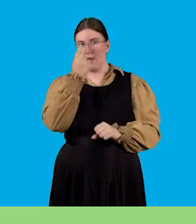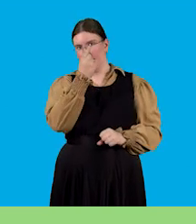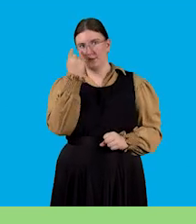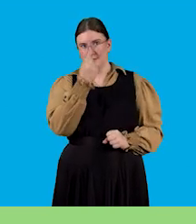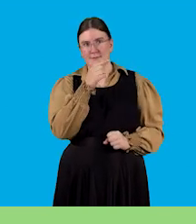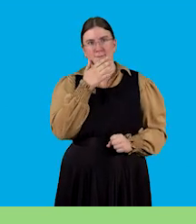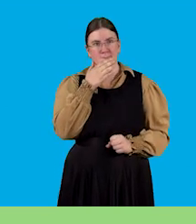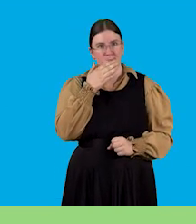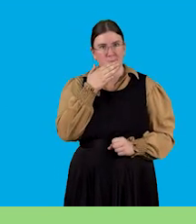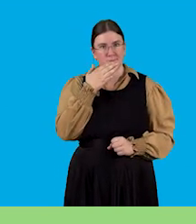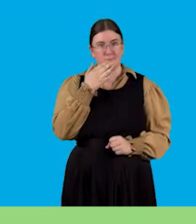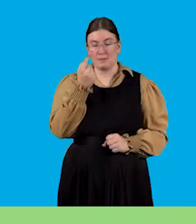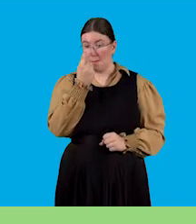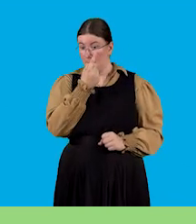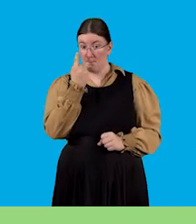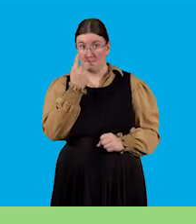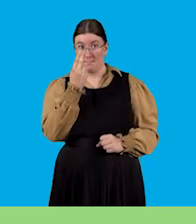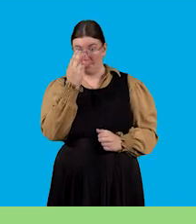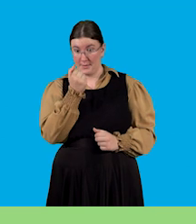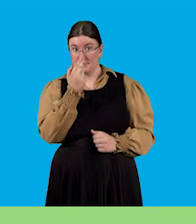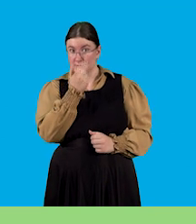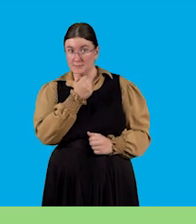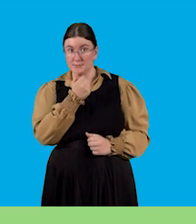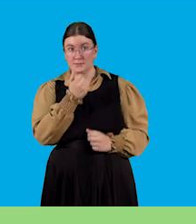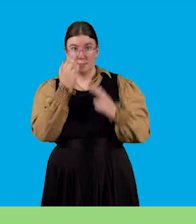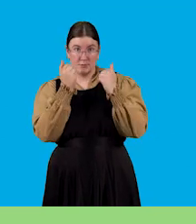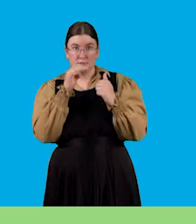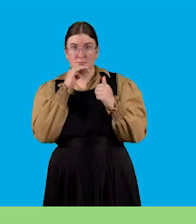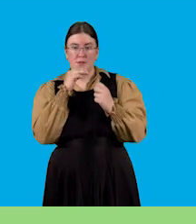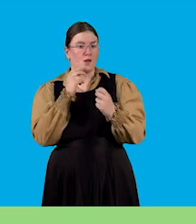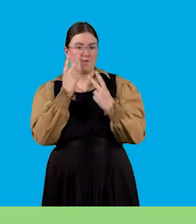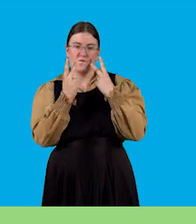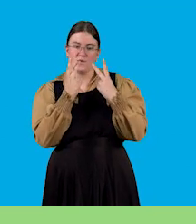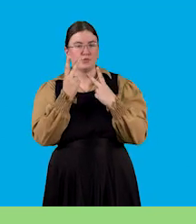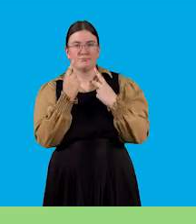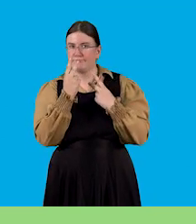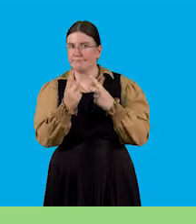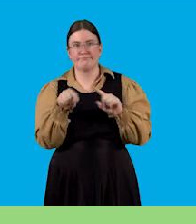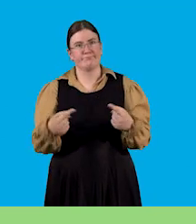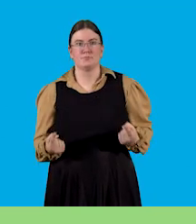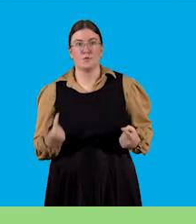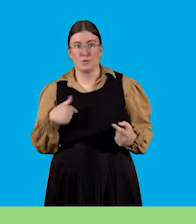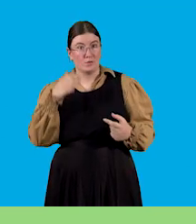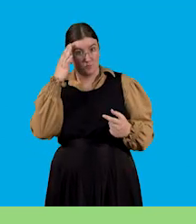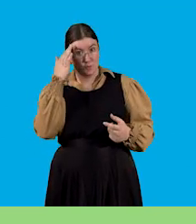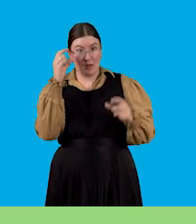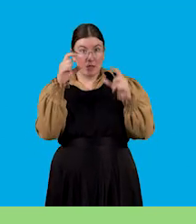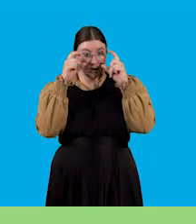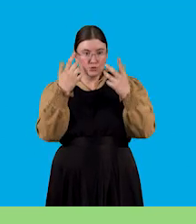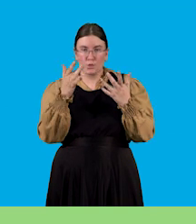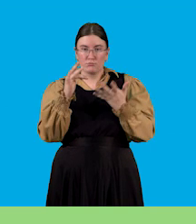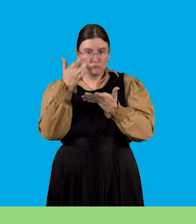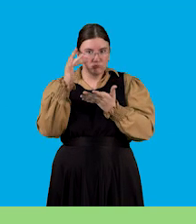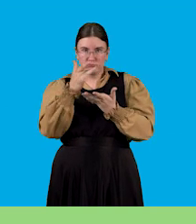eyes. And with blindness, it is a loss of vision. We know that it cannot be corrected